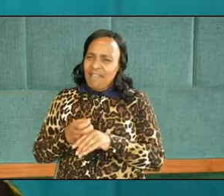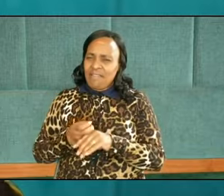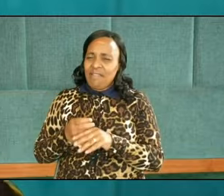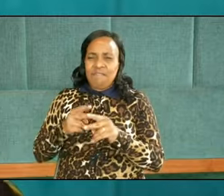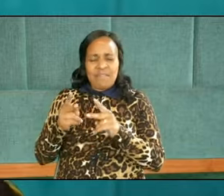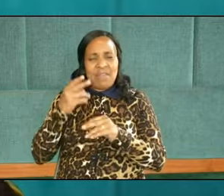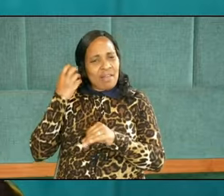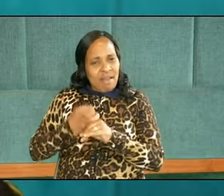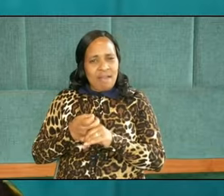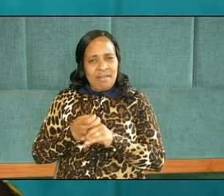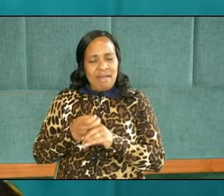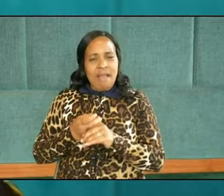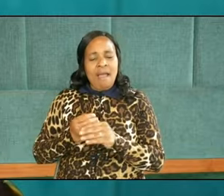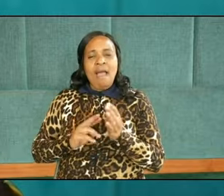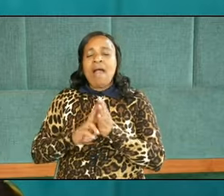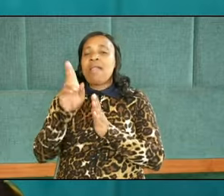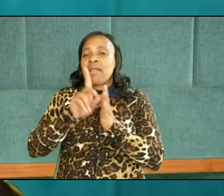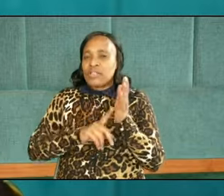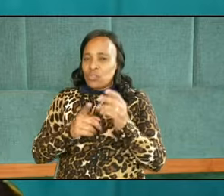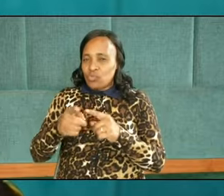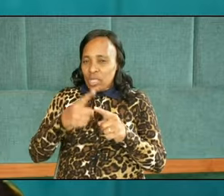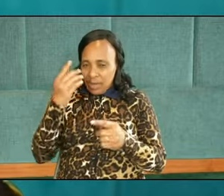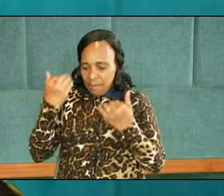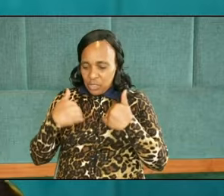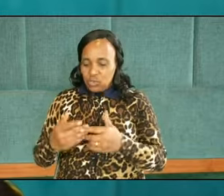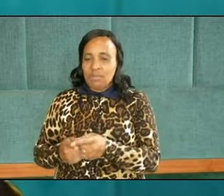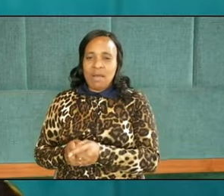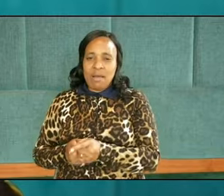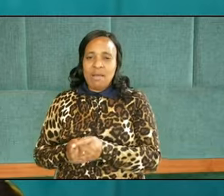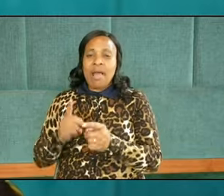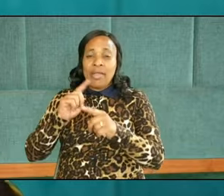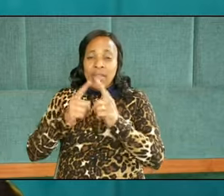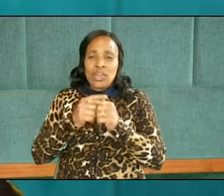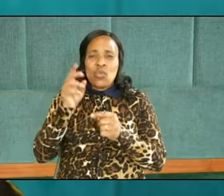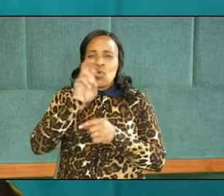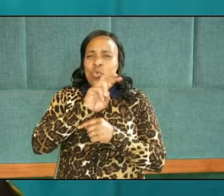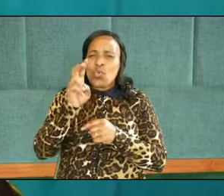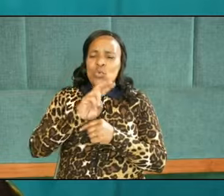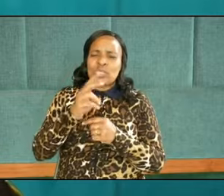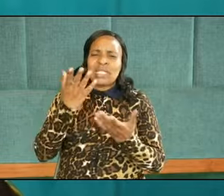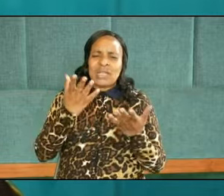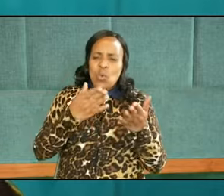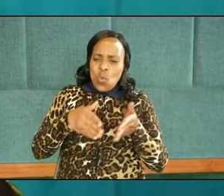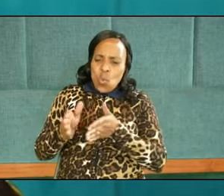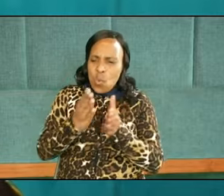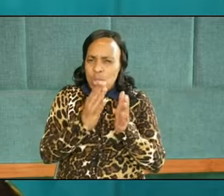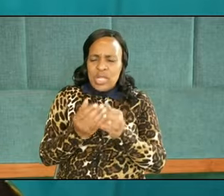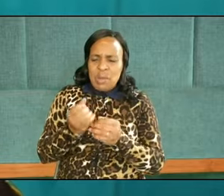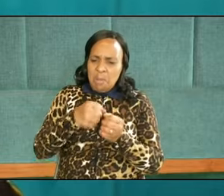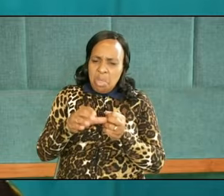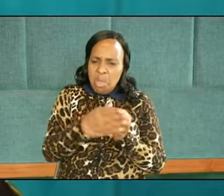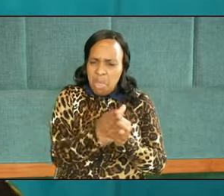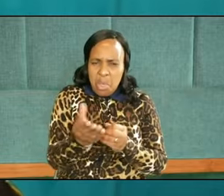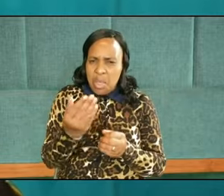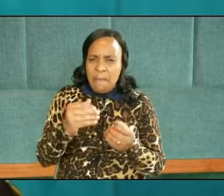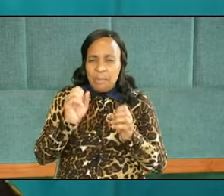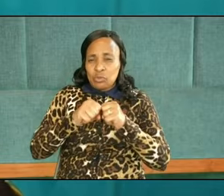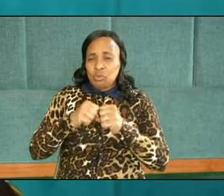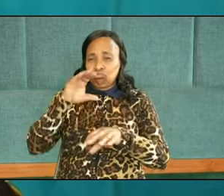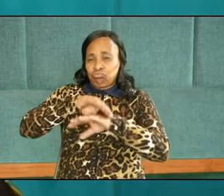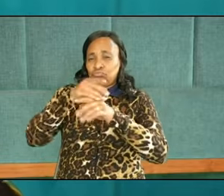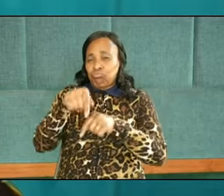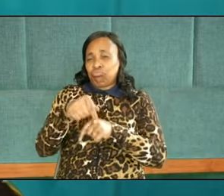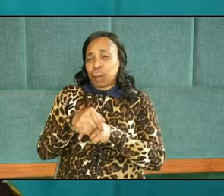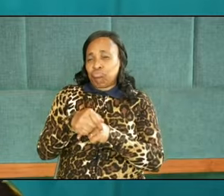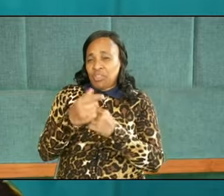hard, unless you kill the person. But then, so in other words, you'd look for corrupt means to acquire that same good. Then the